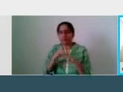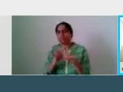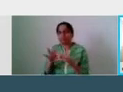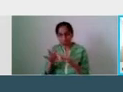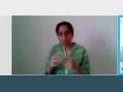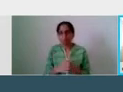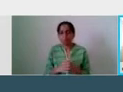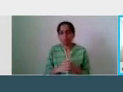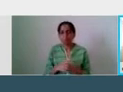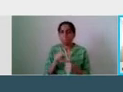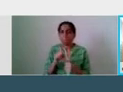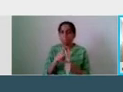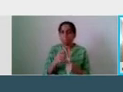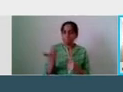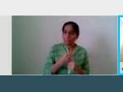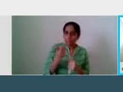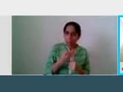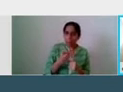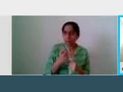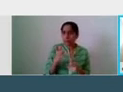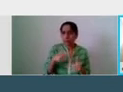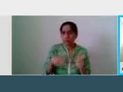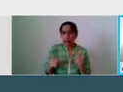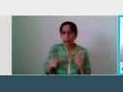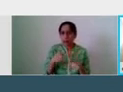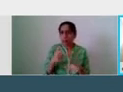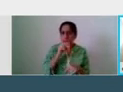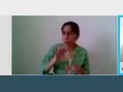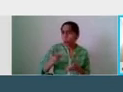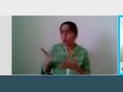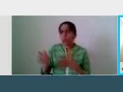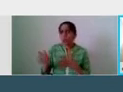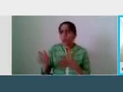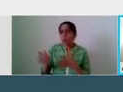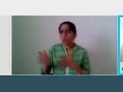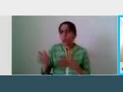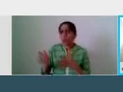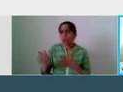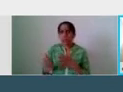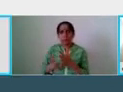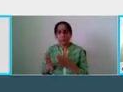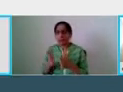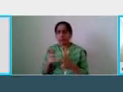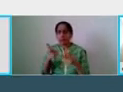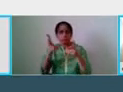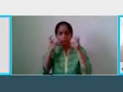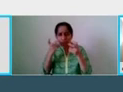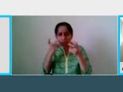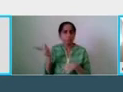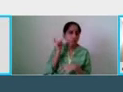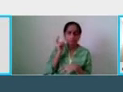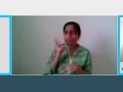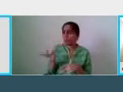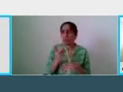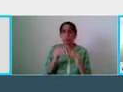in both types of languages sign as well spoken plus very important uh evidence and a lot of